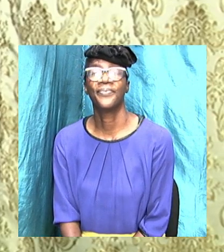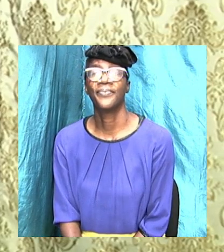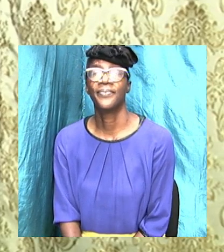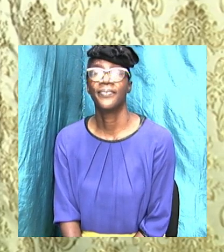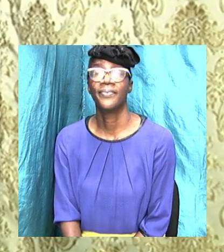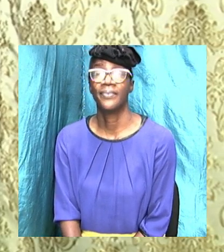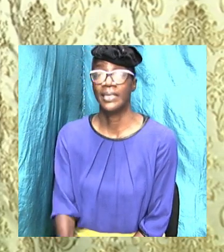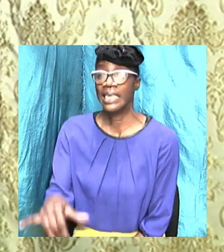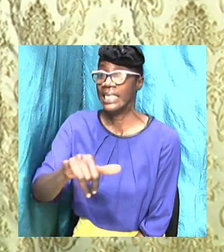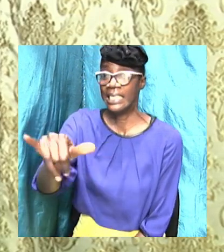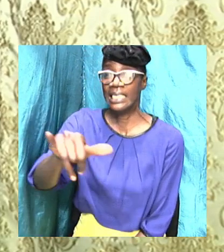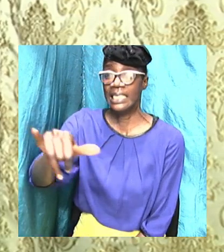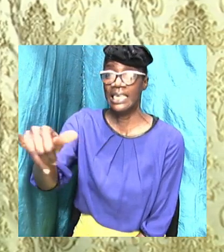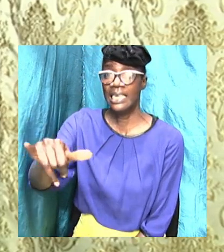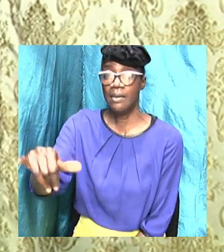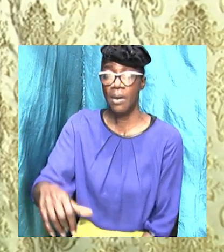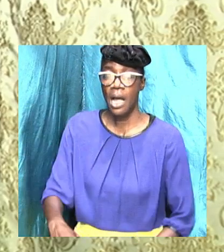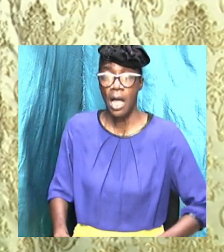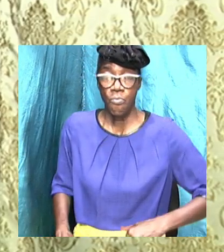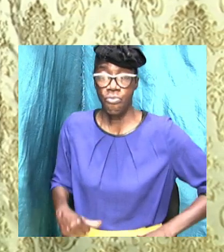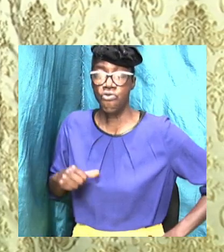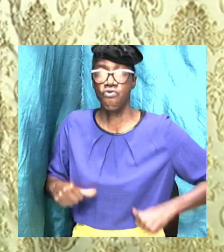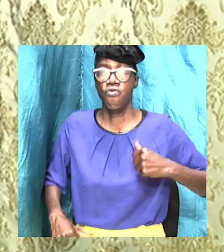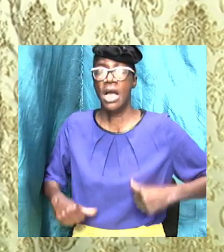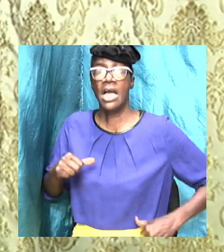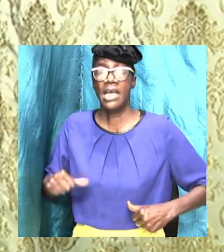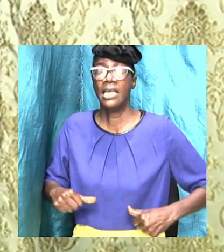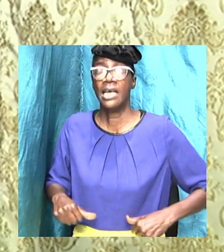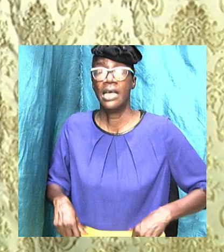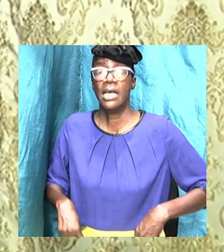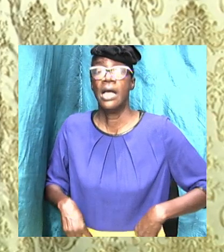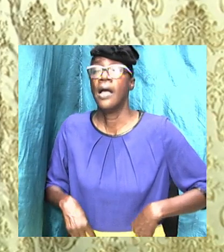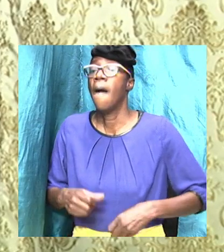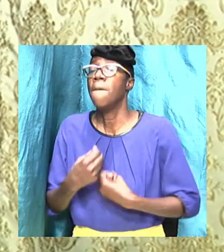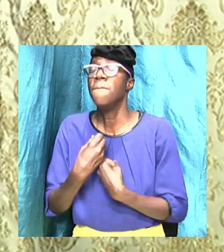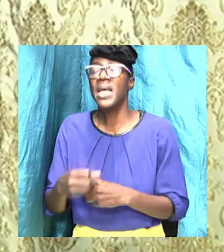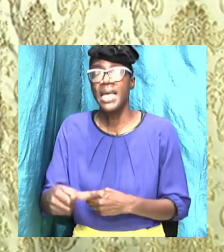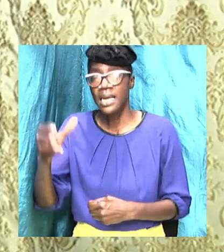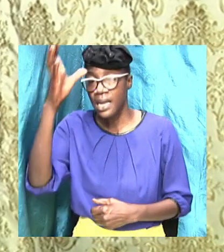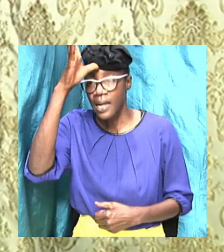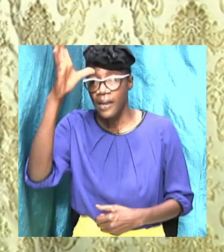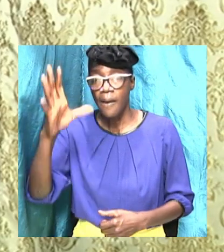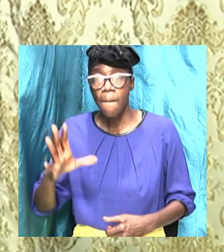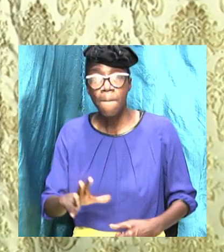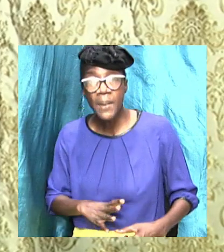Is this same pride of life that caused Ananias to go to hell?